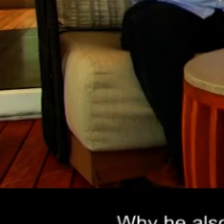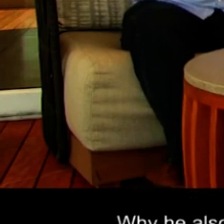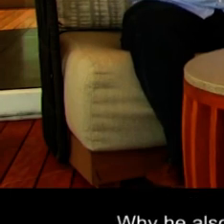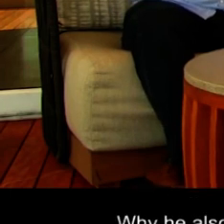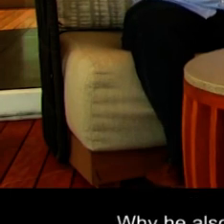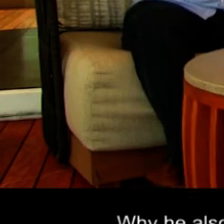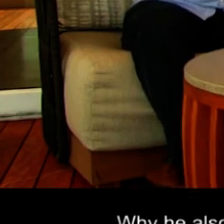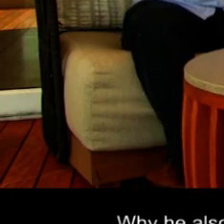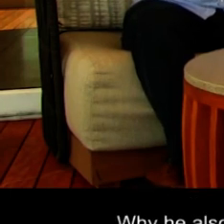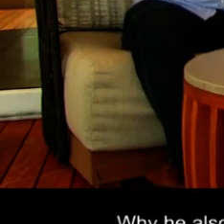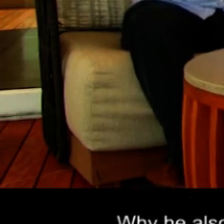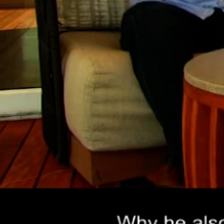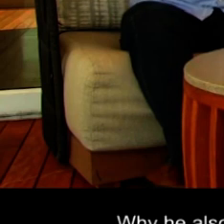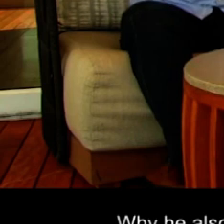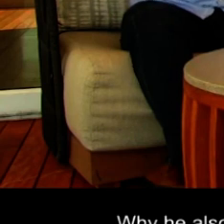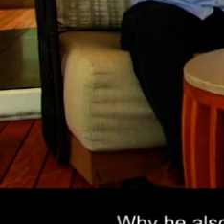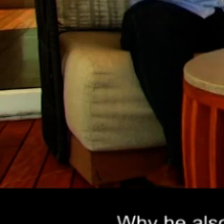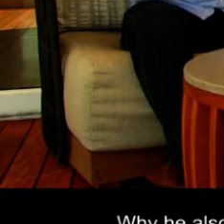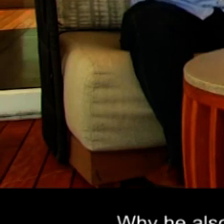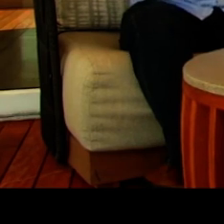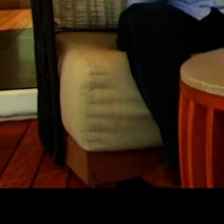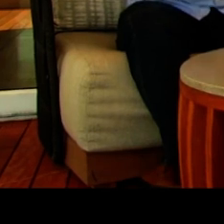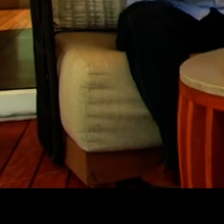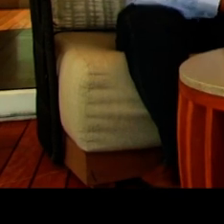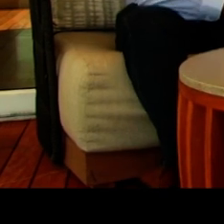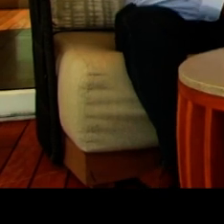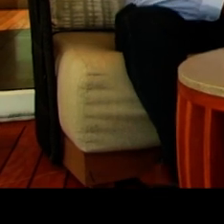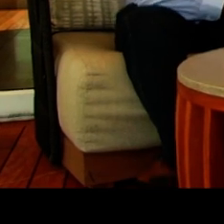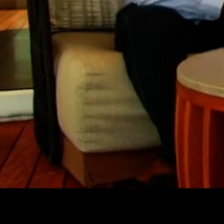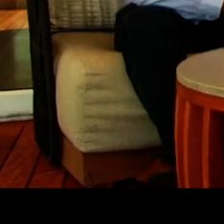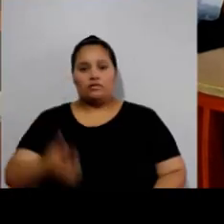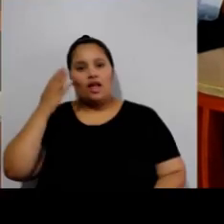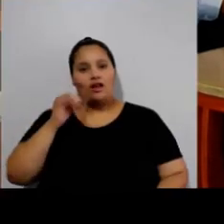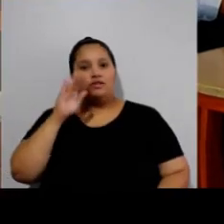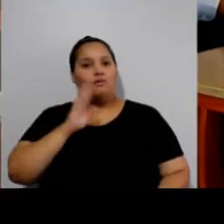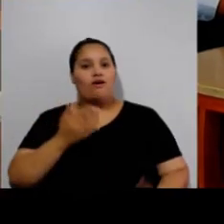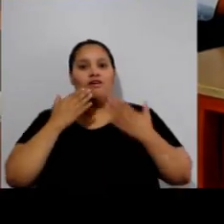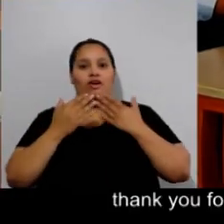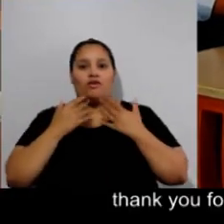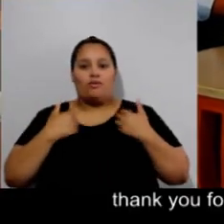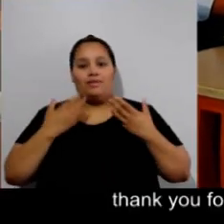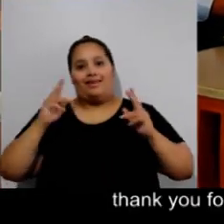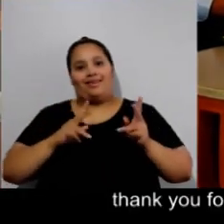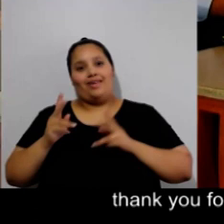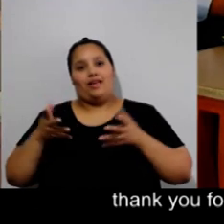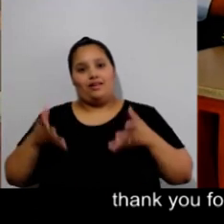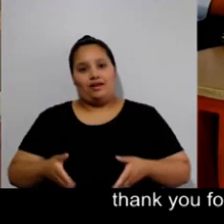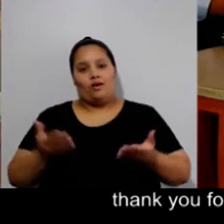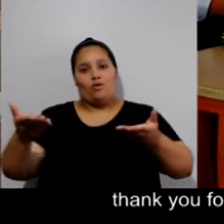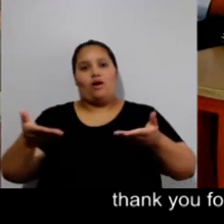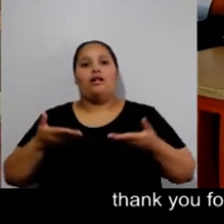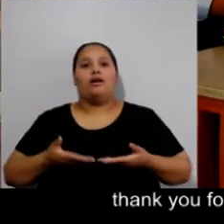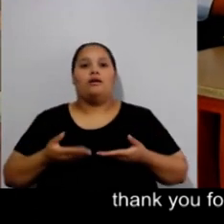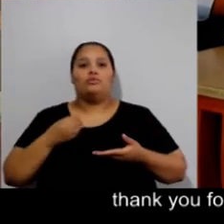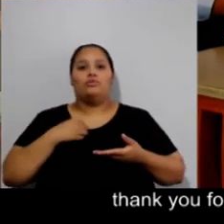he also employed Deaf and going more in Deaf on that. Hi, Clinton. Welcome to The Disability Show. Hi, Jabal. Thank you for having me